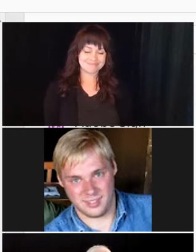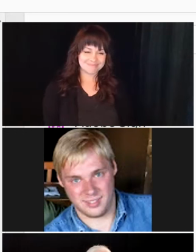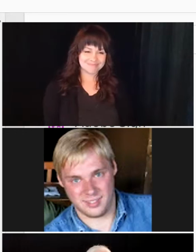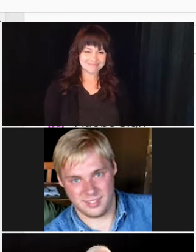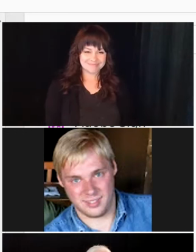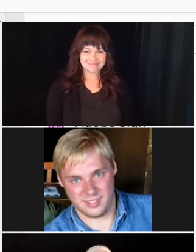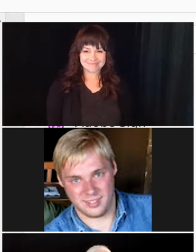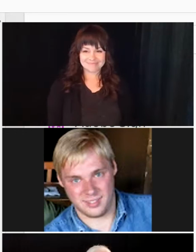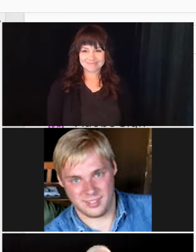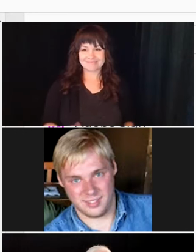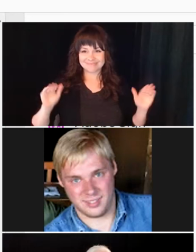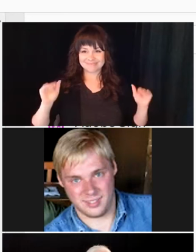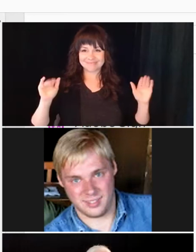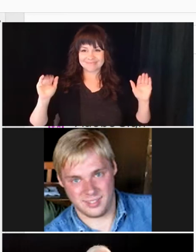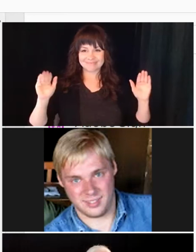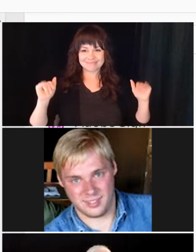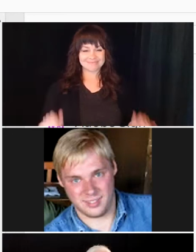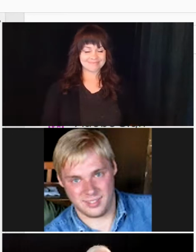Bye-bye.